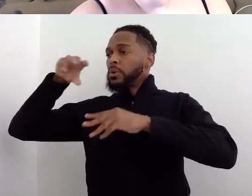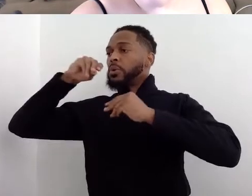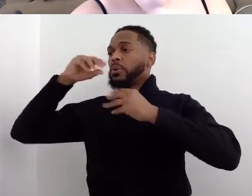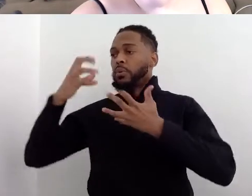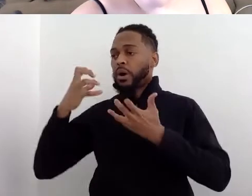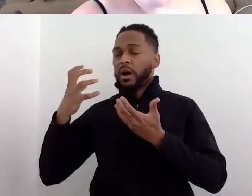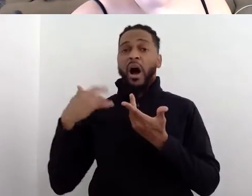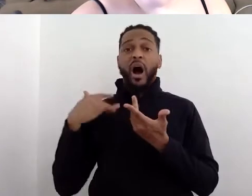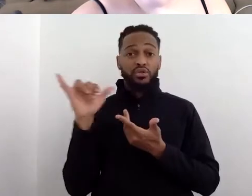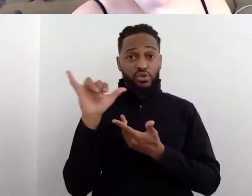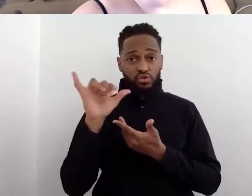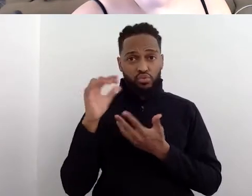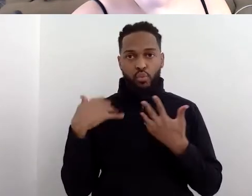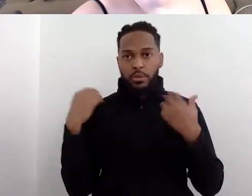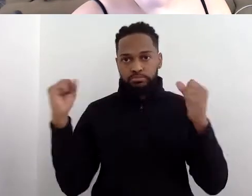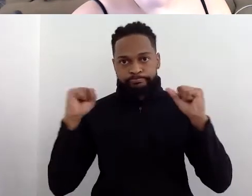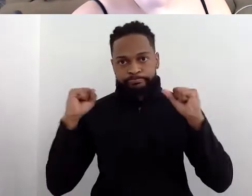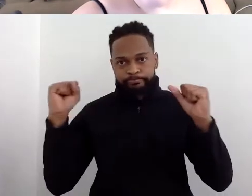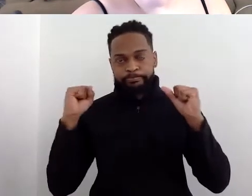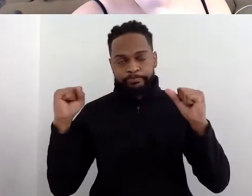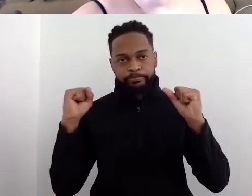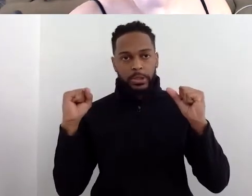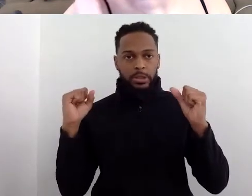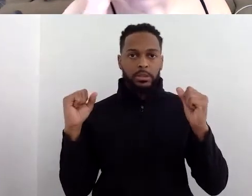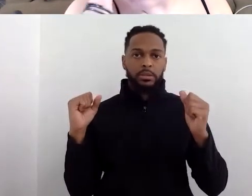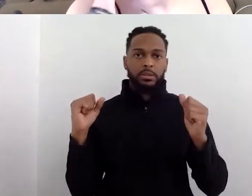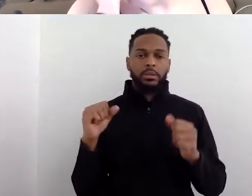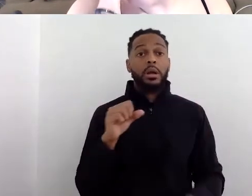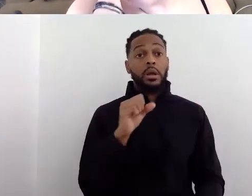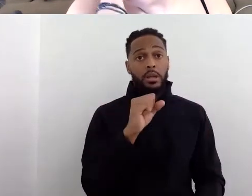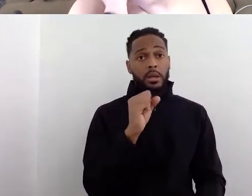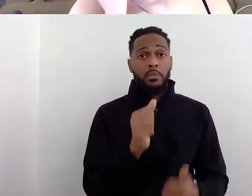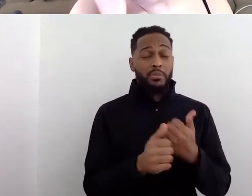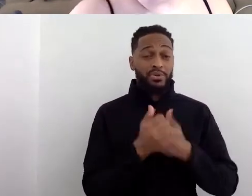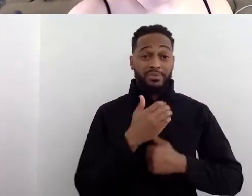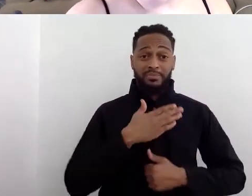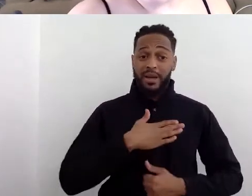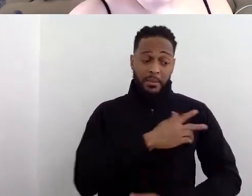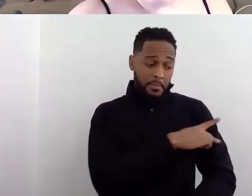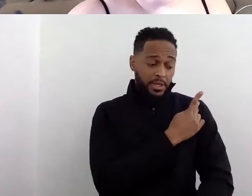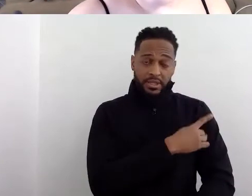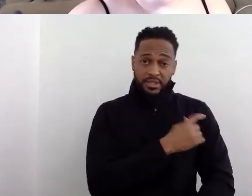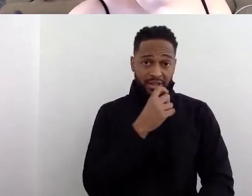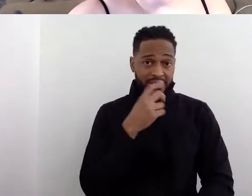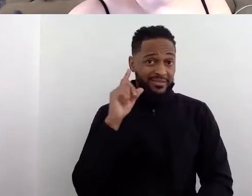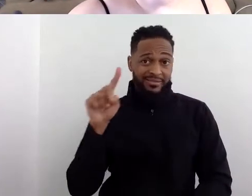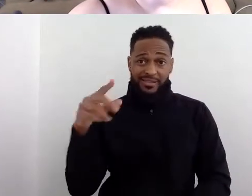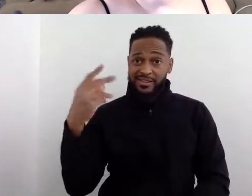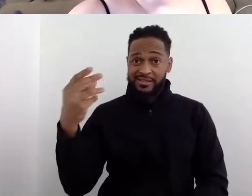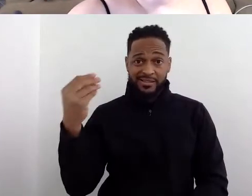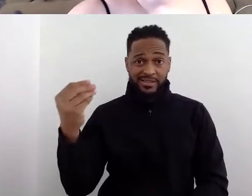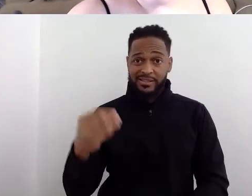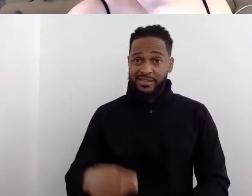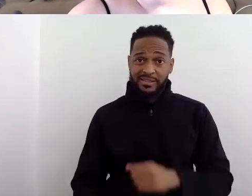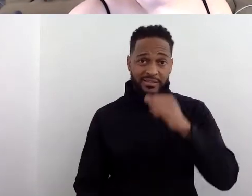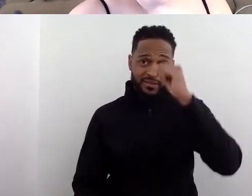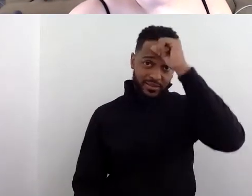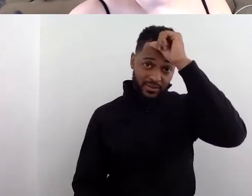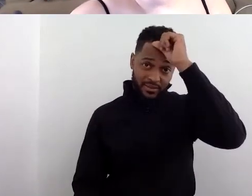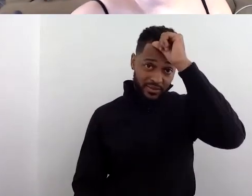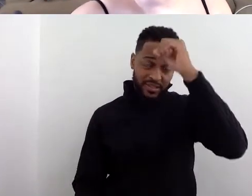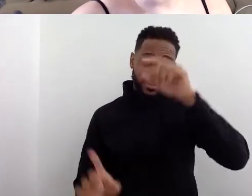Yeah, I mean, most of my patients weren't going outside for a long time. And so I